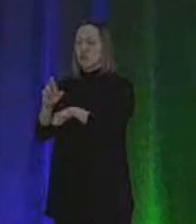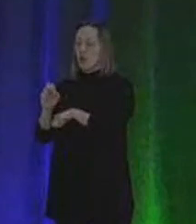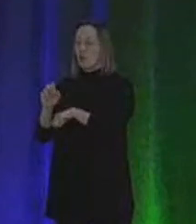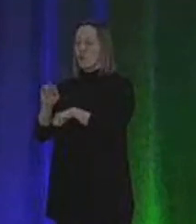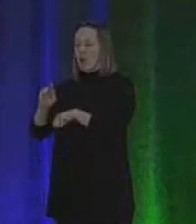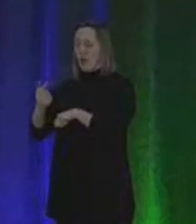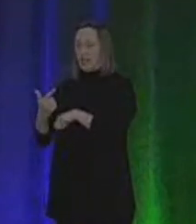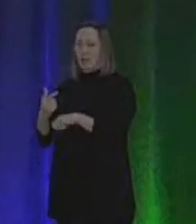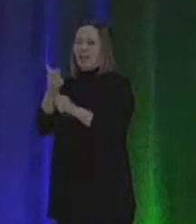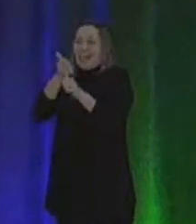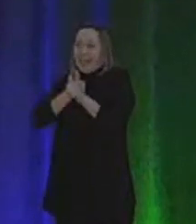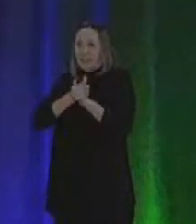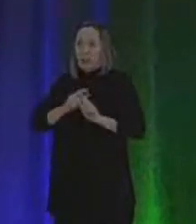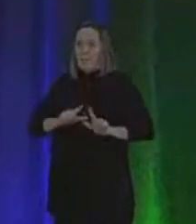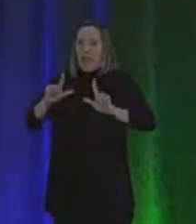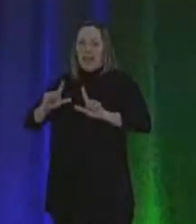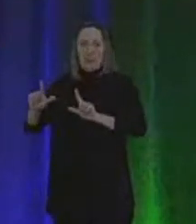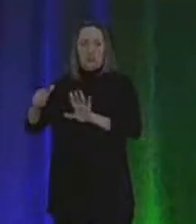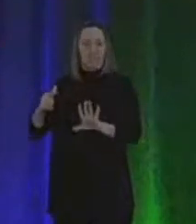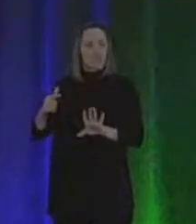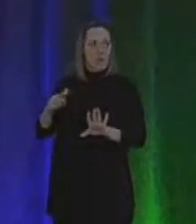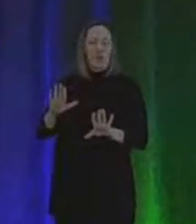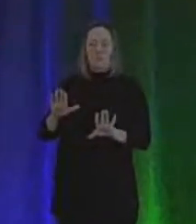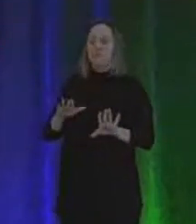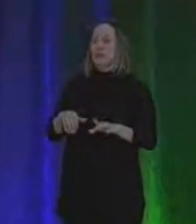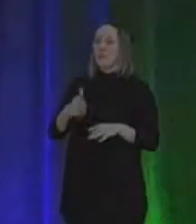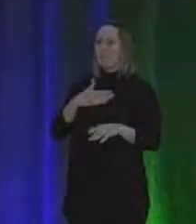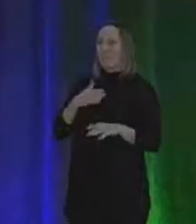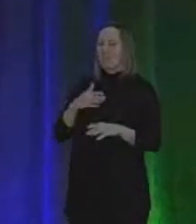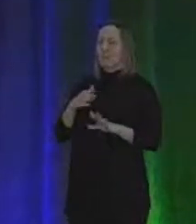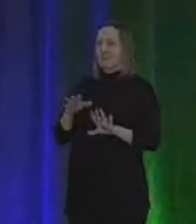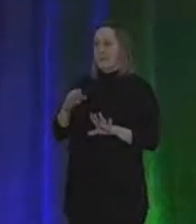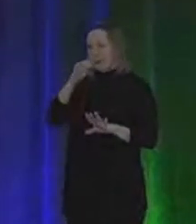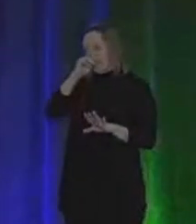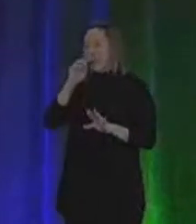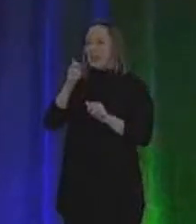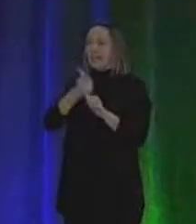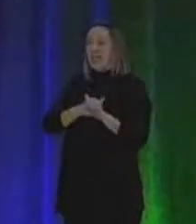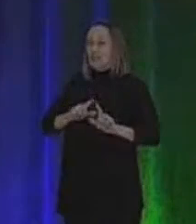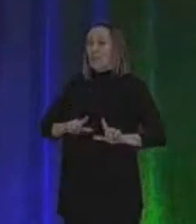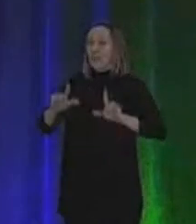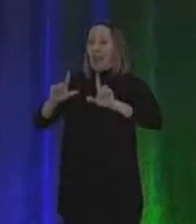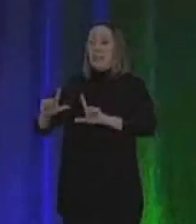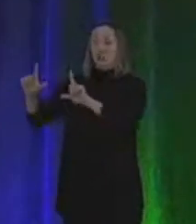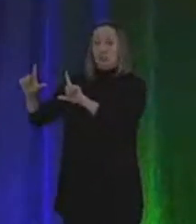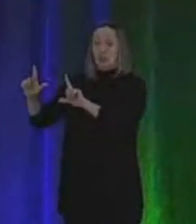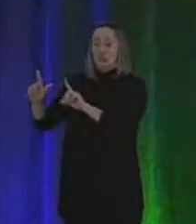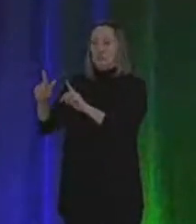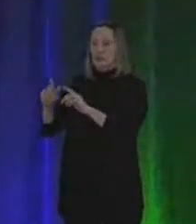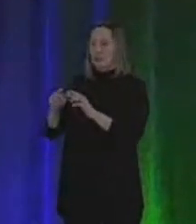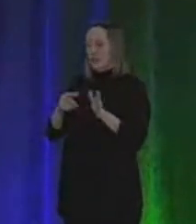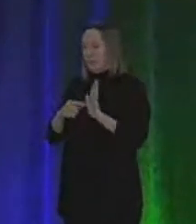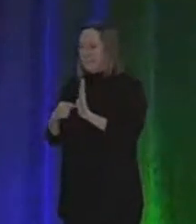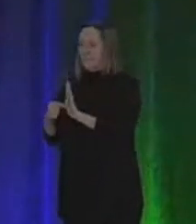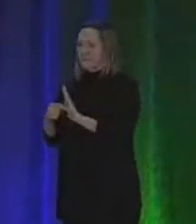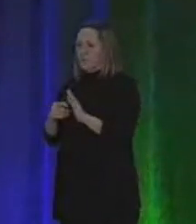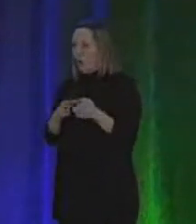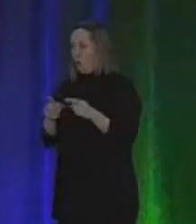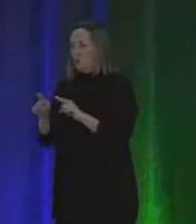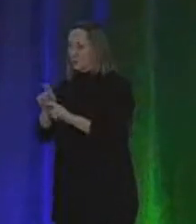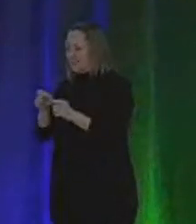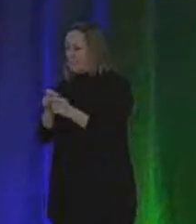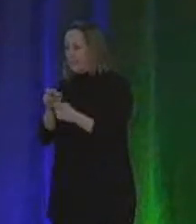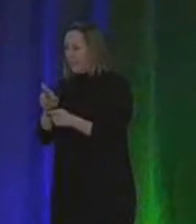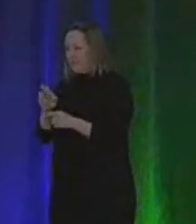single page, and I don't, okay, my slides are back, where every single page maps to a specific route. And